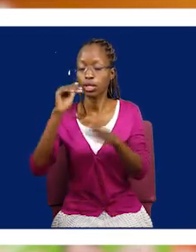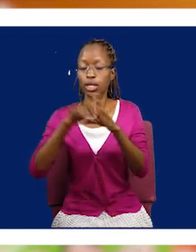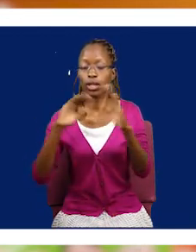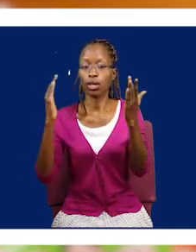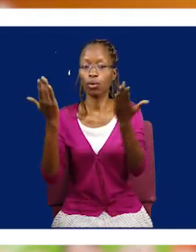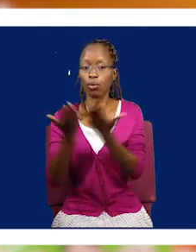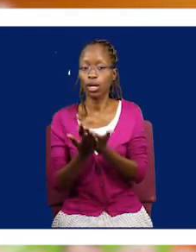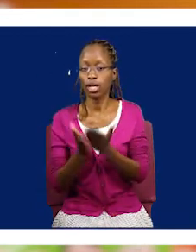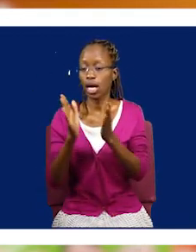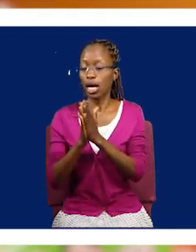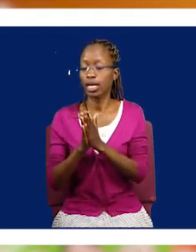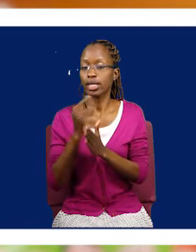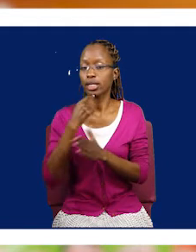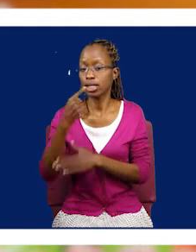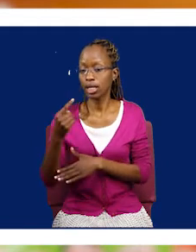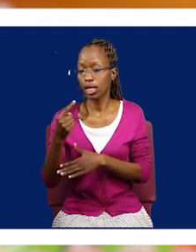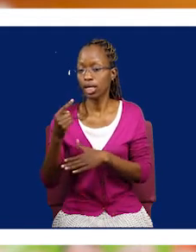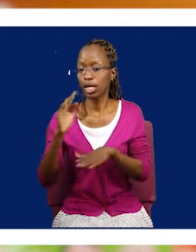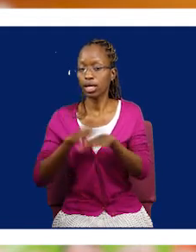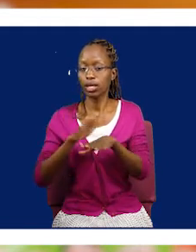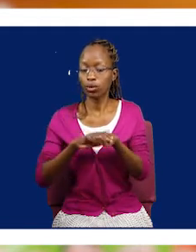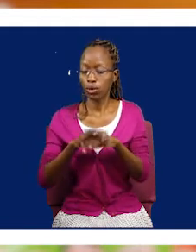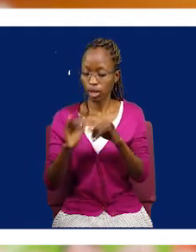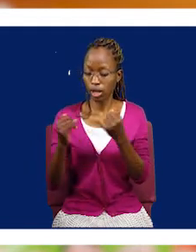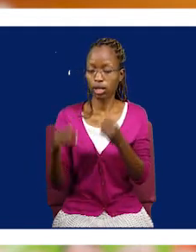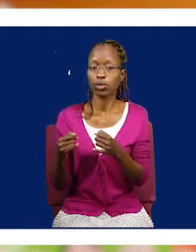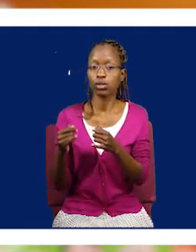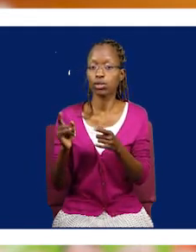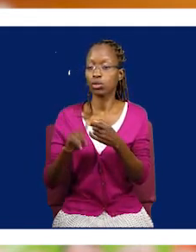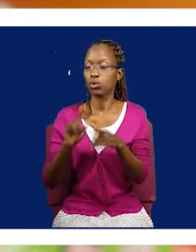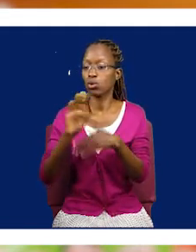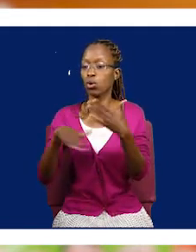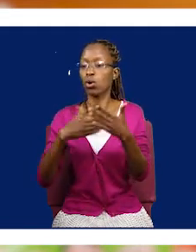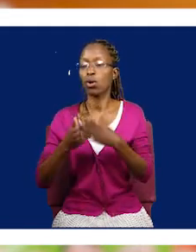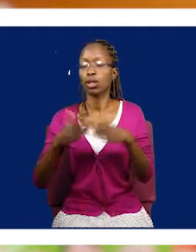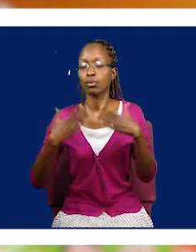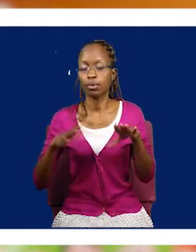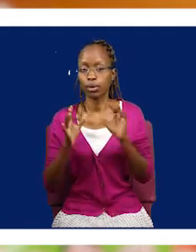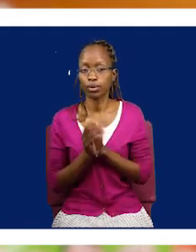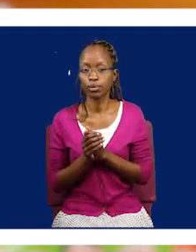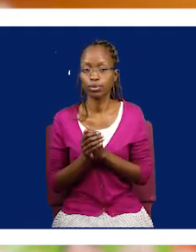the world and tell the good news to everyone.